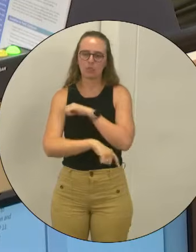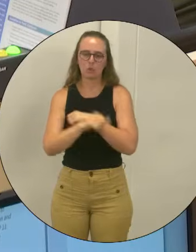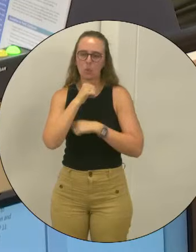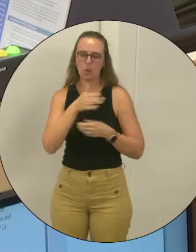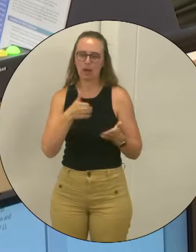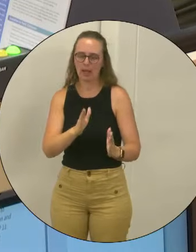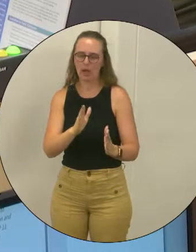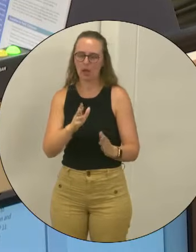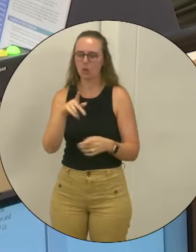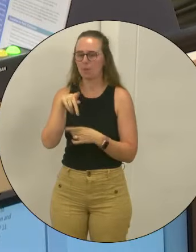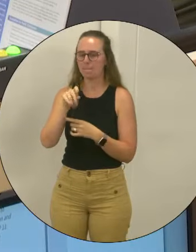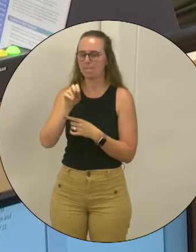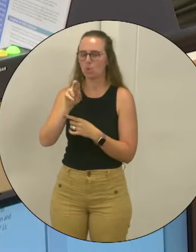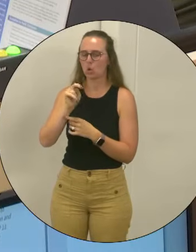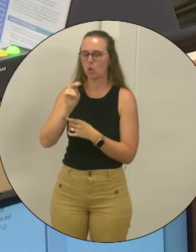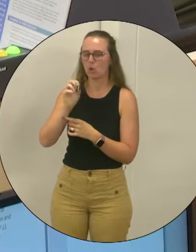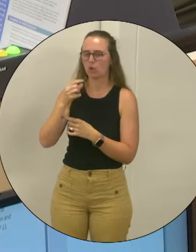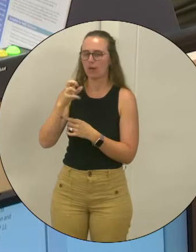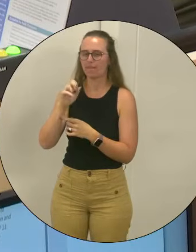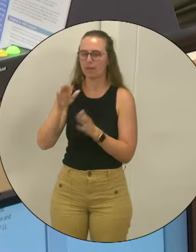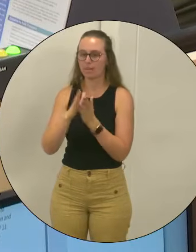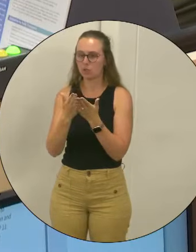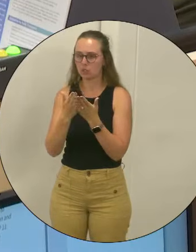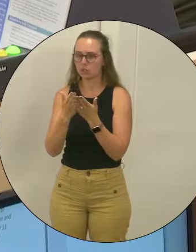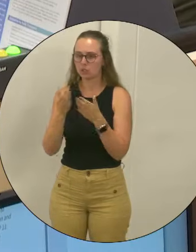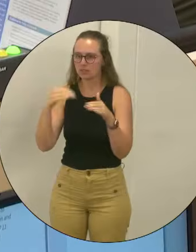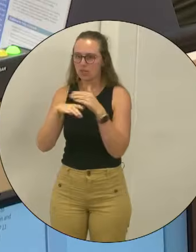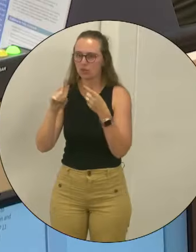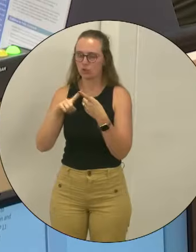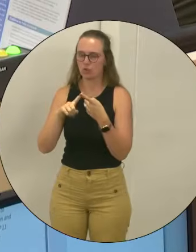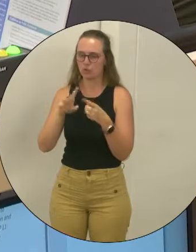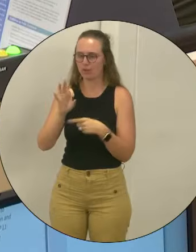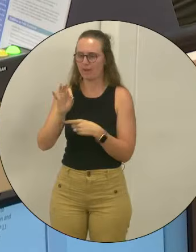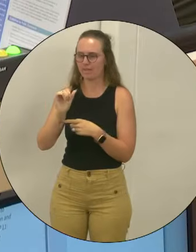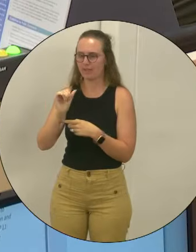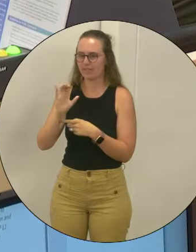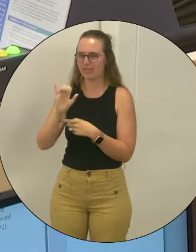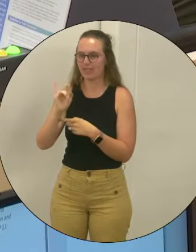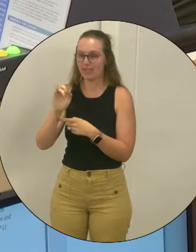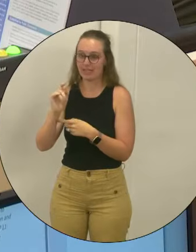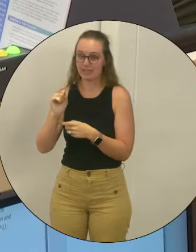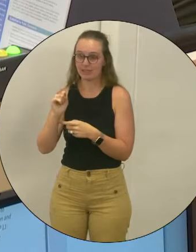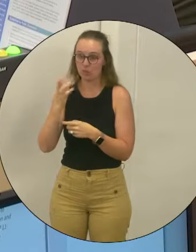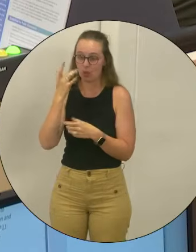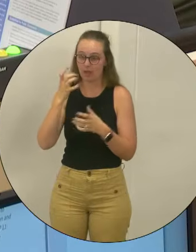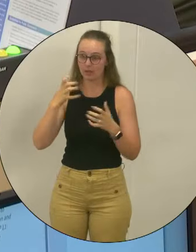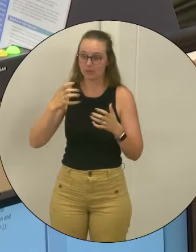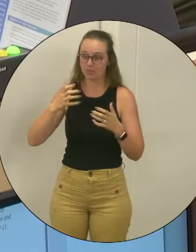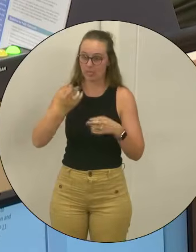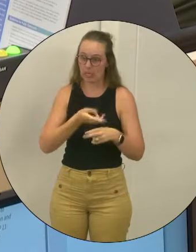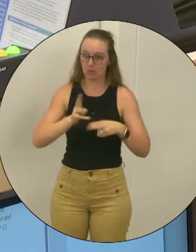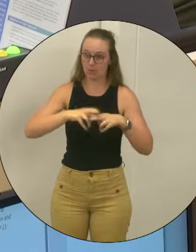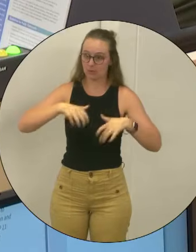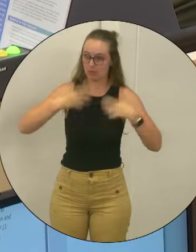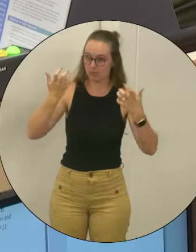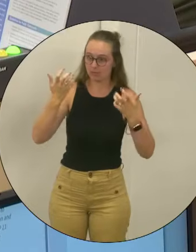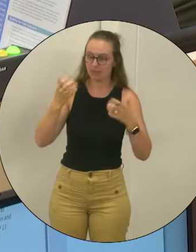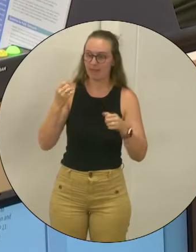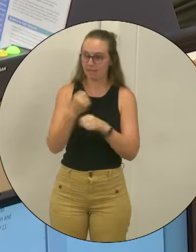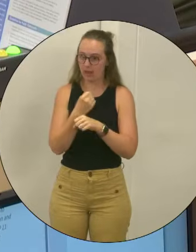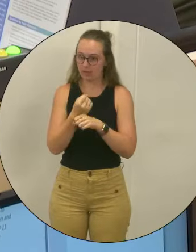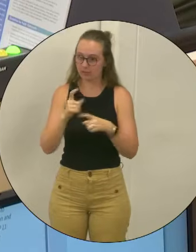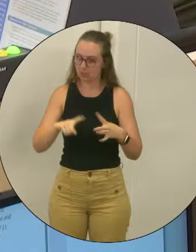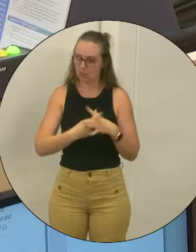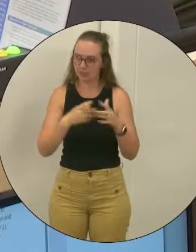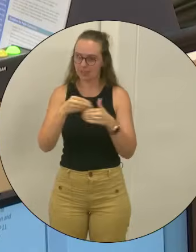allow pornographic books into their facilities because it does increase rage and violence, and fights break out